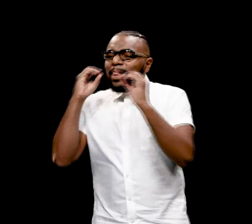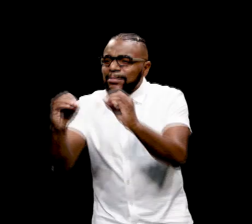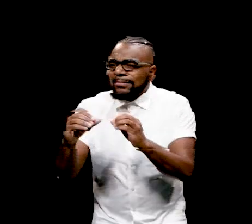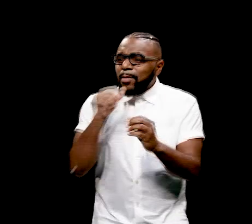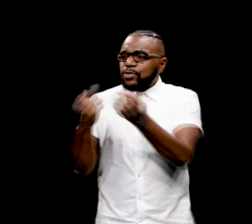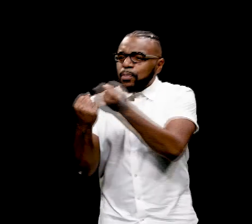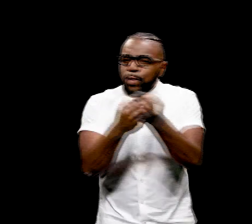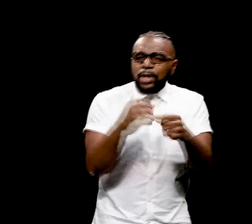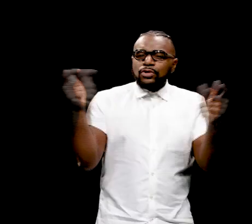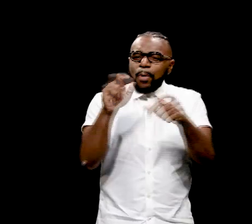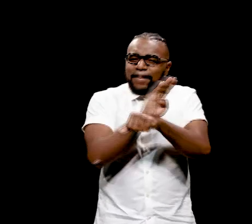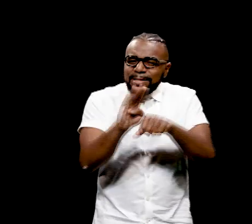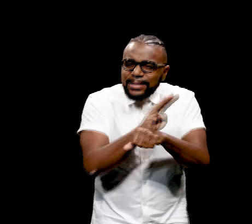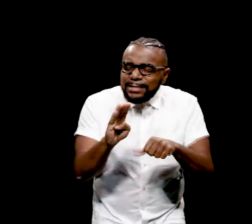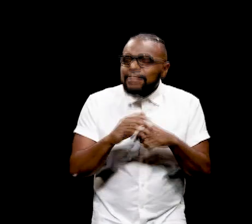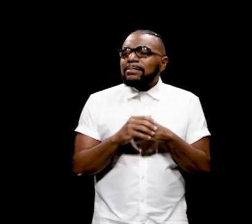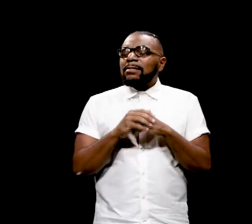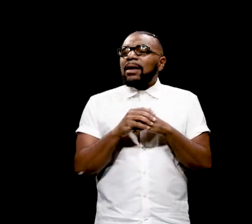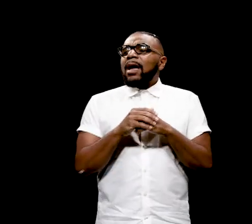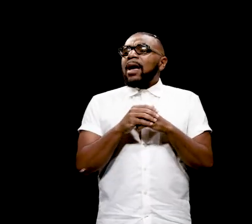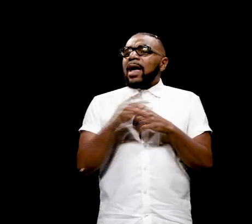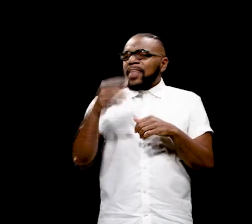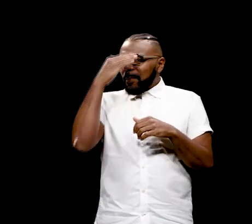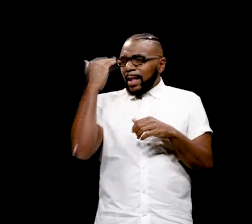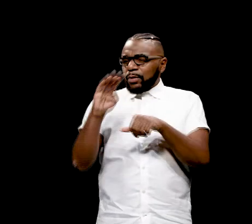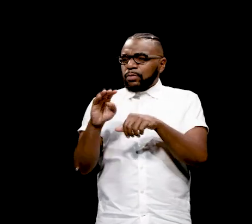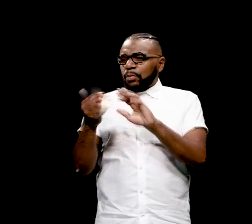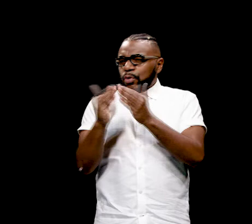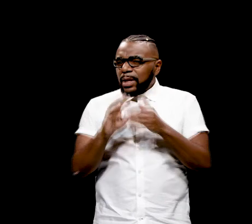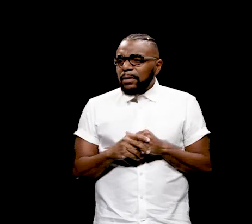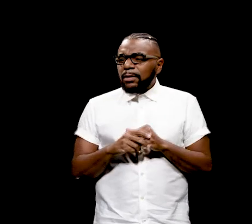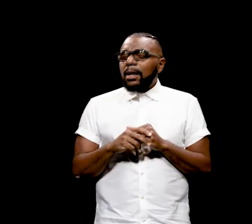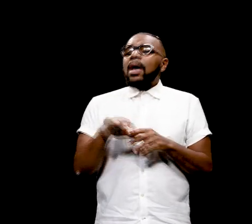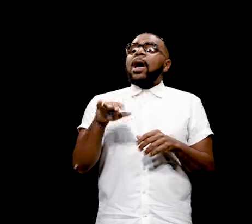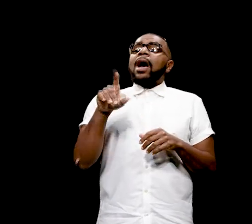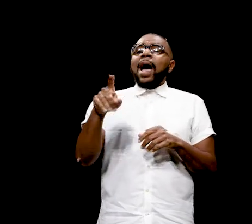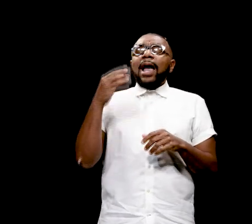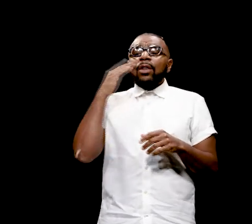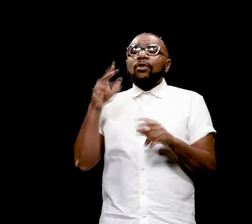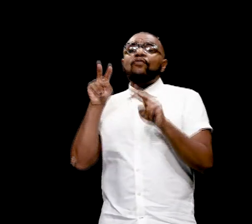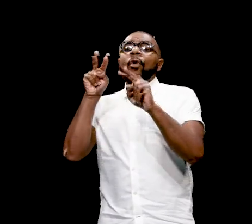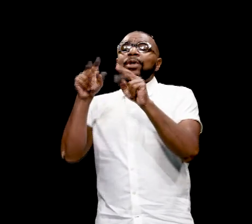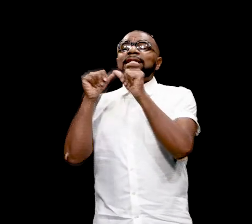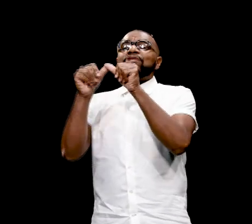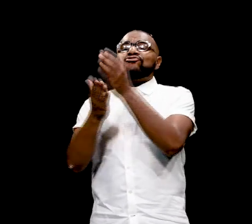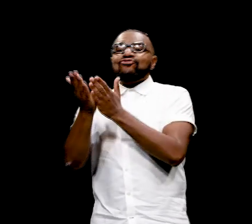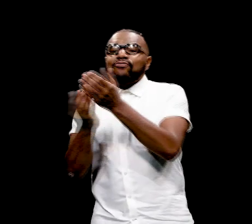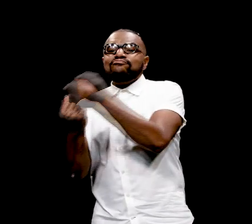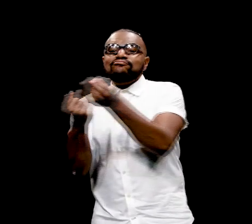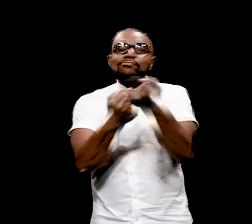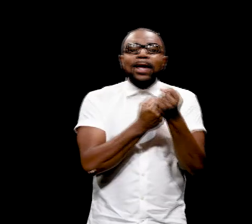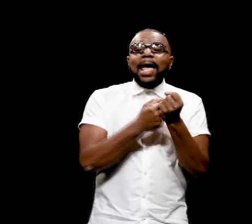supporting our small business owners and operators in the Black community. I look forward to serving, and those who look at these